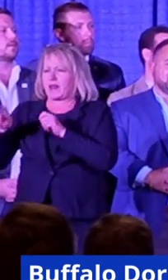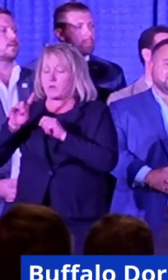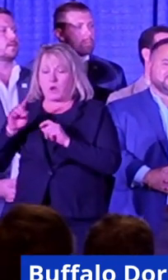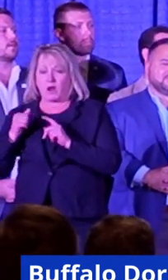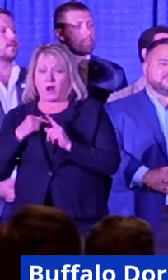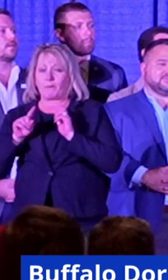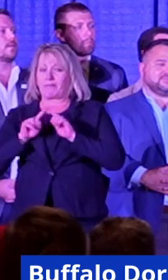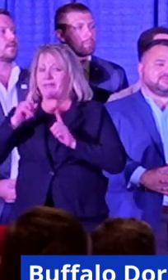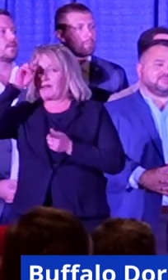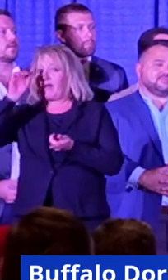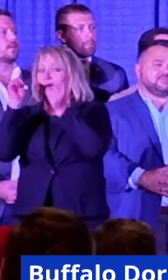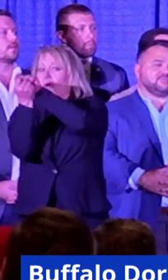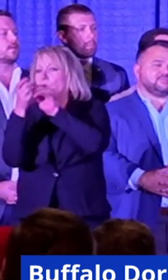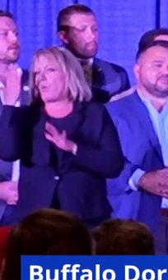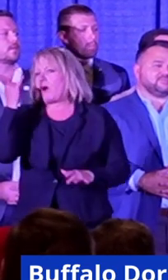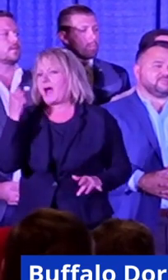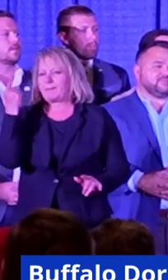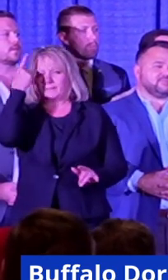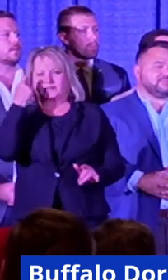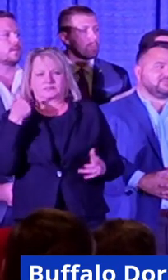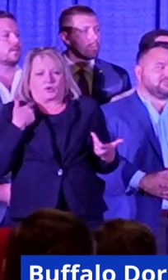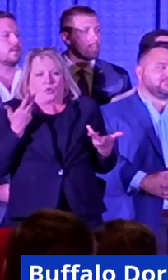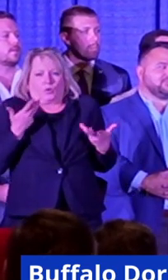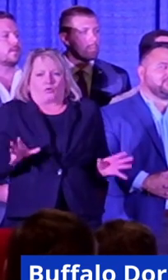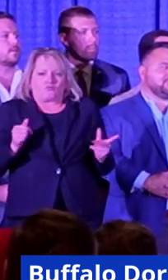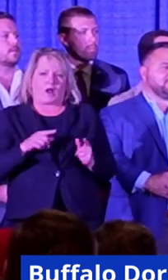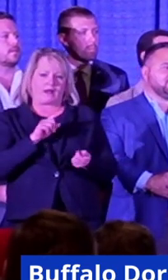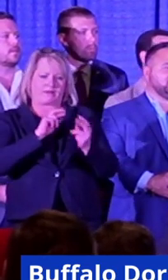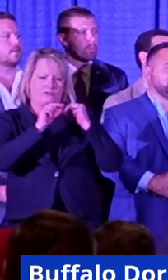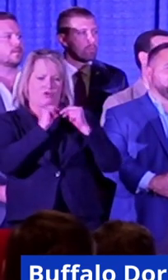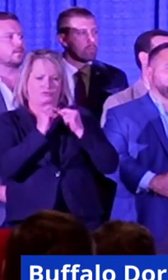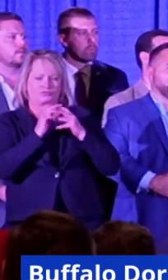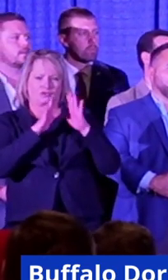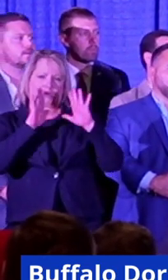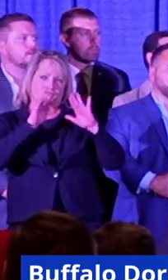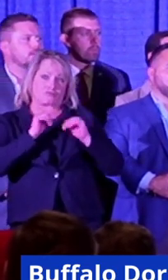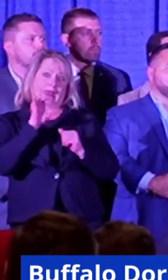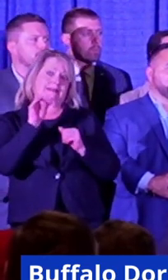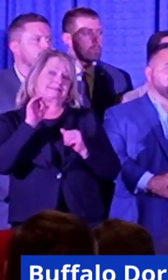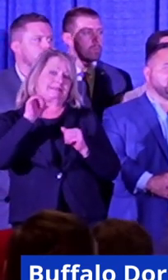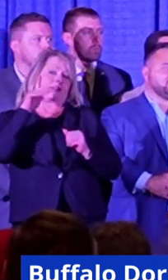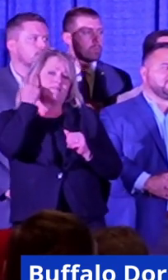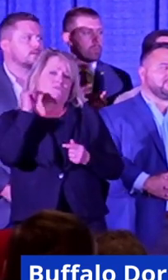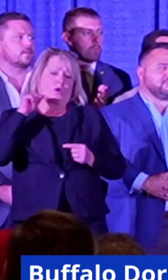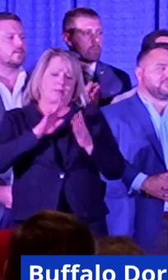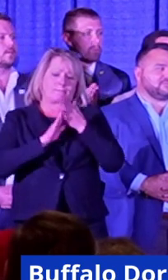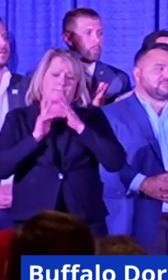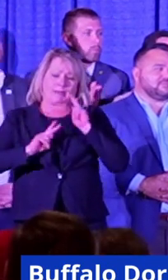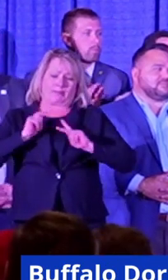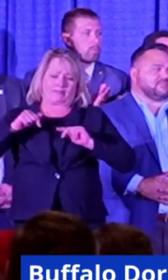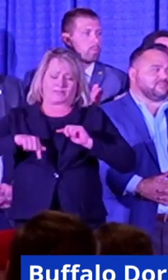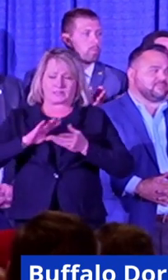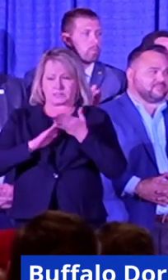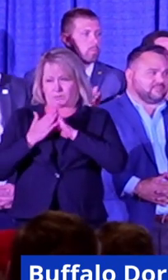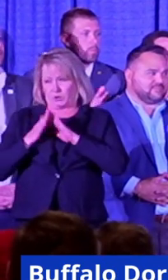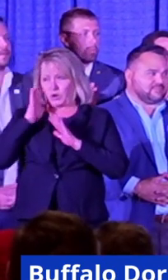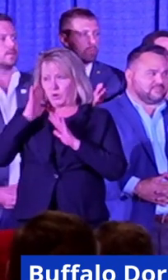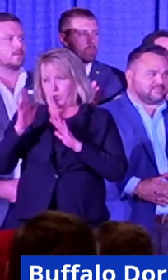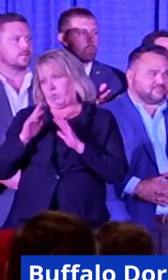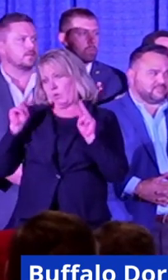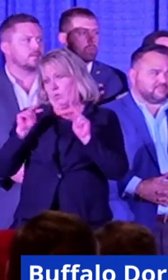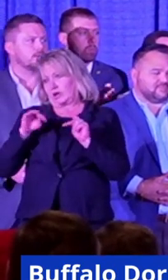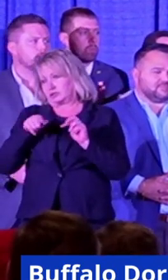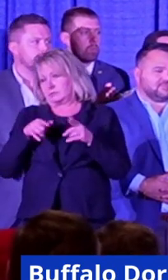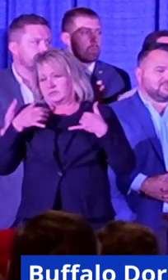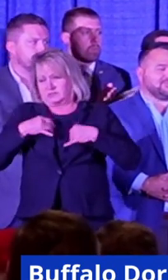Why did he change his tune? Because we negotiated a great deal for the people in this community, and we're going to be watching the Buffalo Bills at least for the next